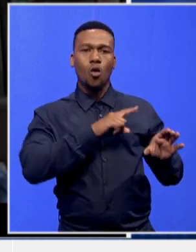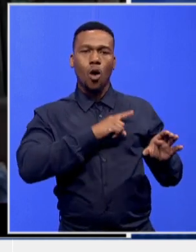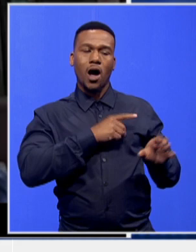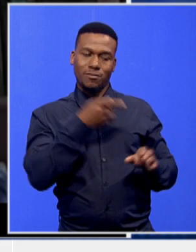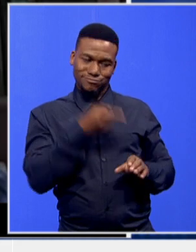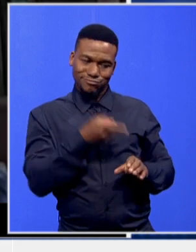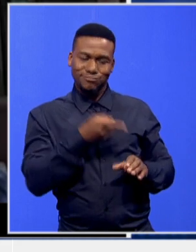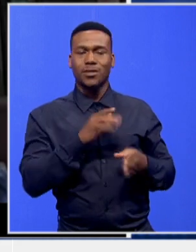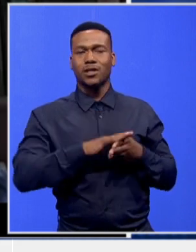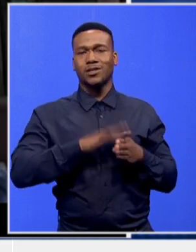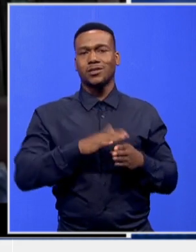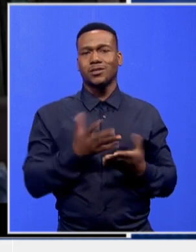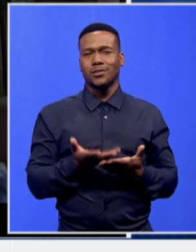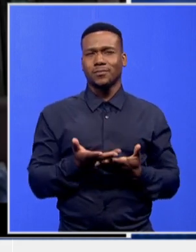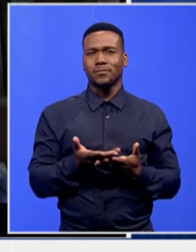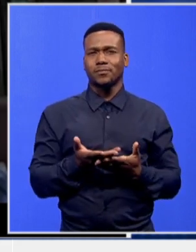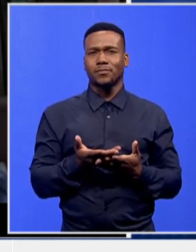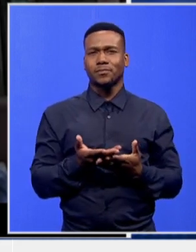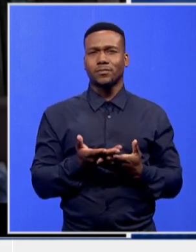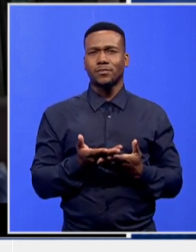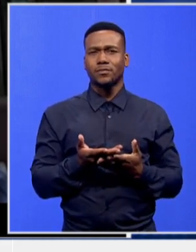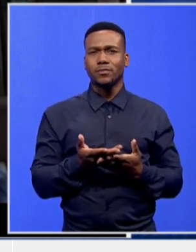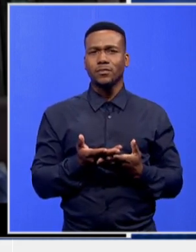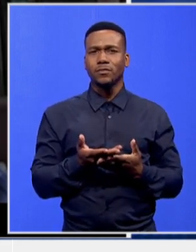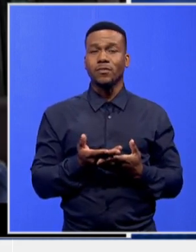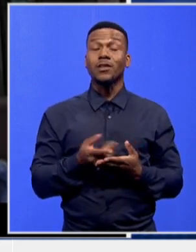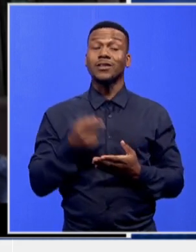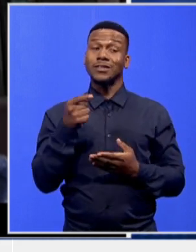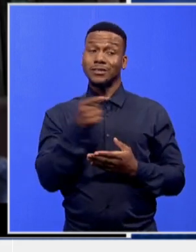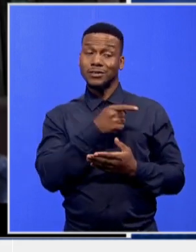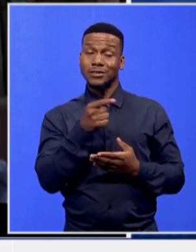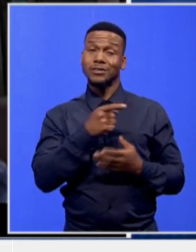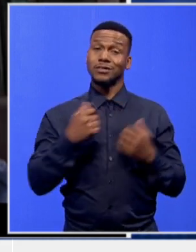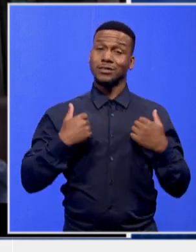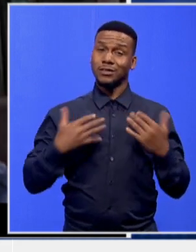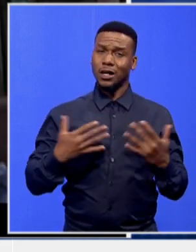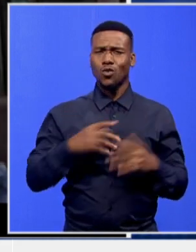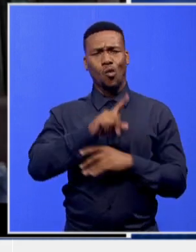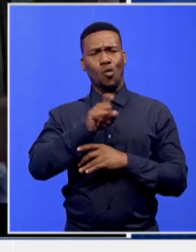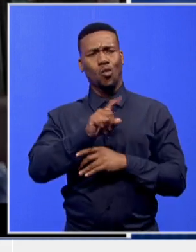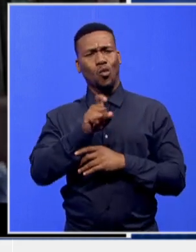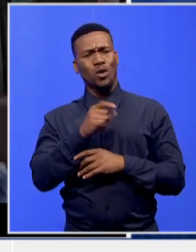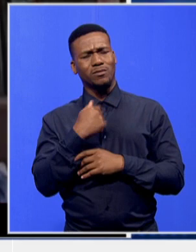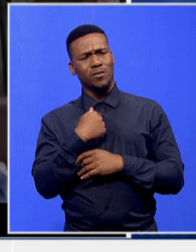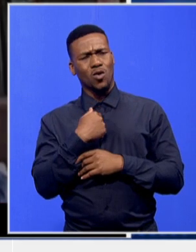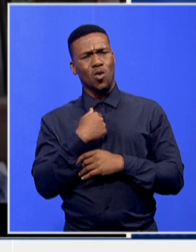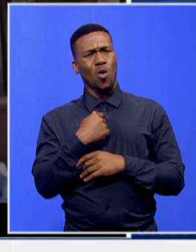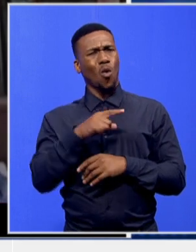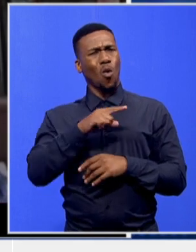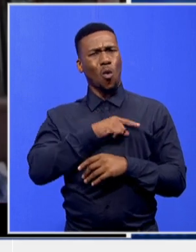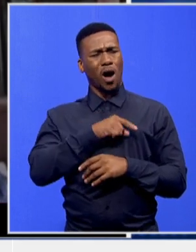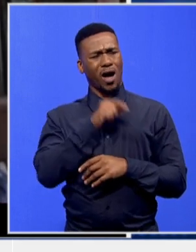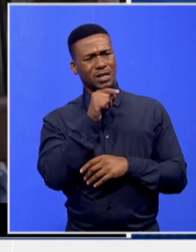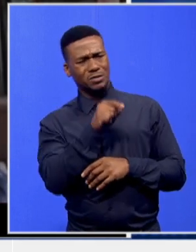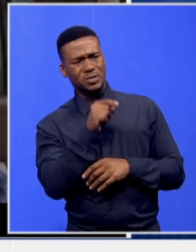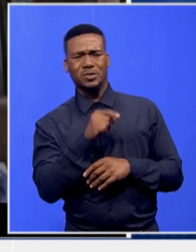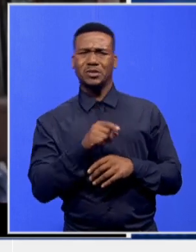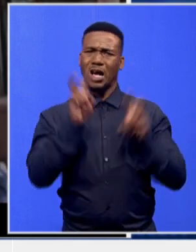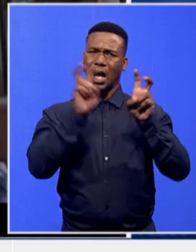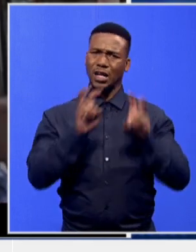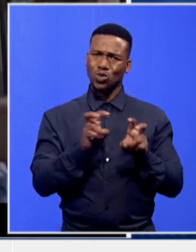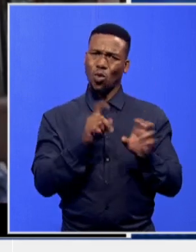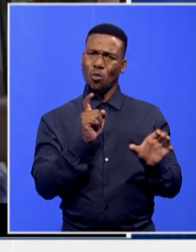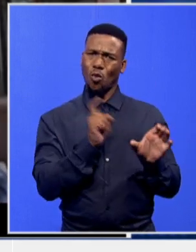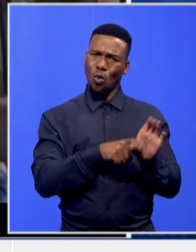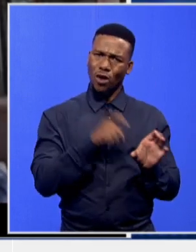that specifically, they then start questioning, why is there a qualification on Eskom? But